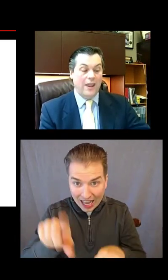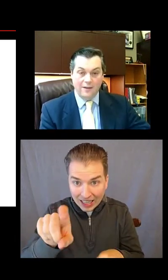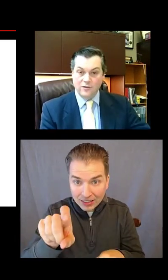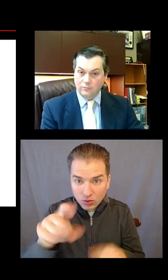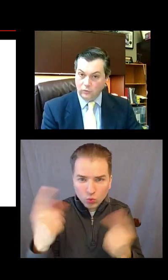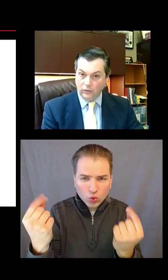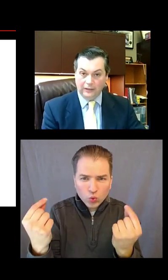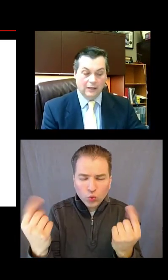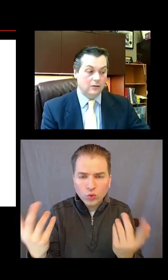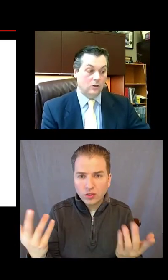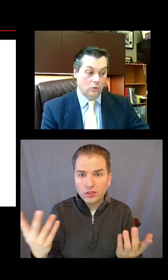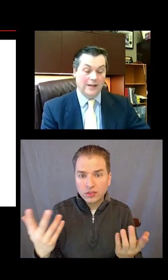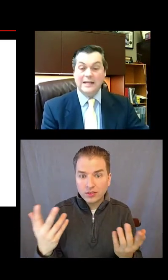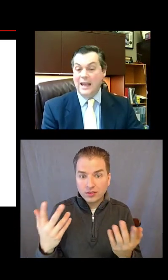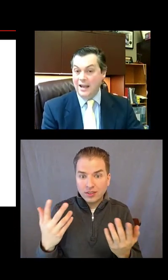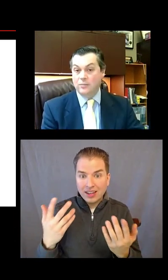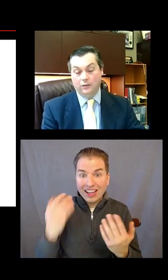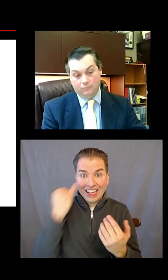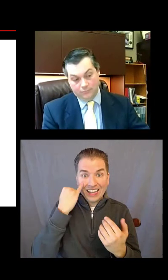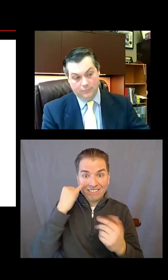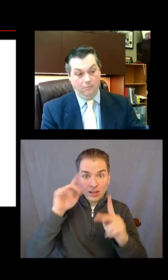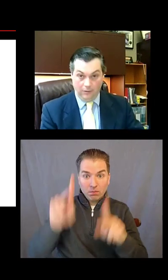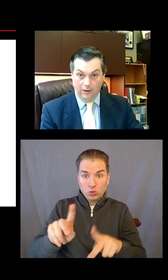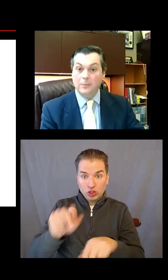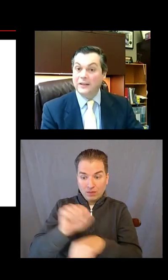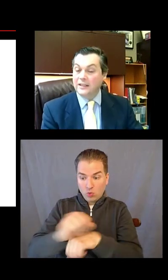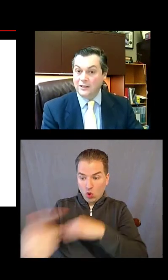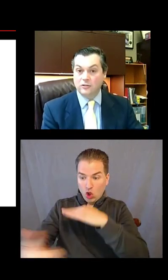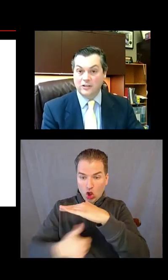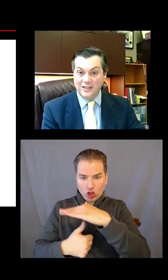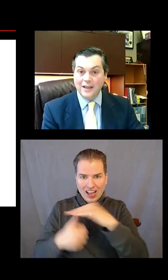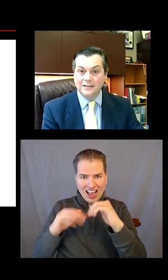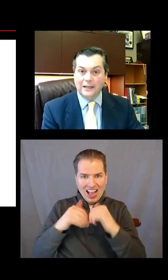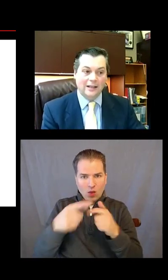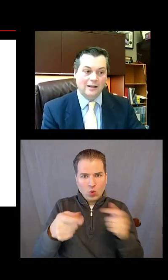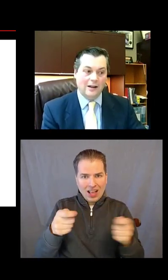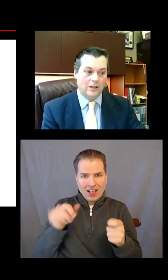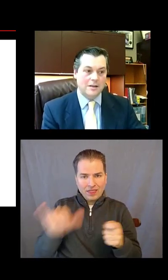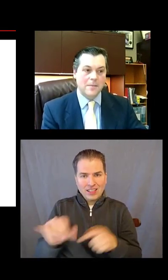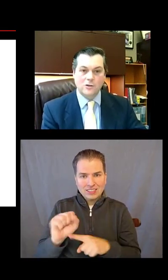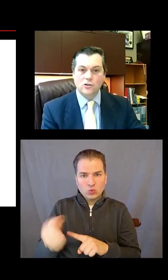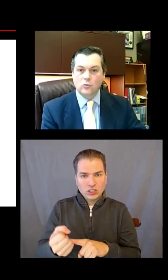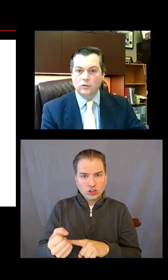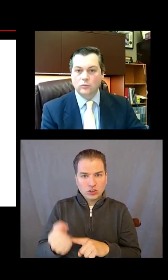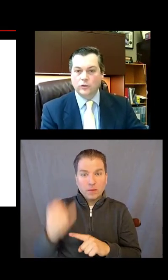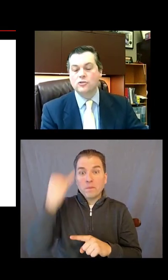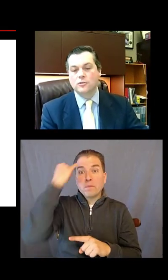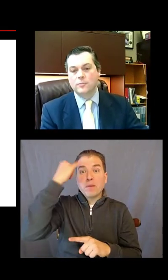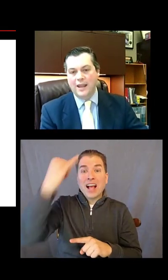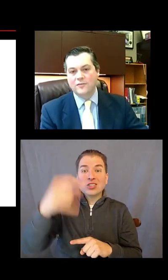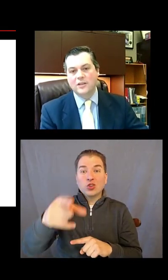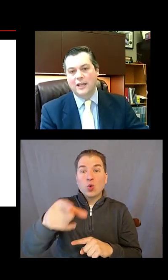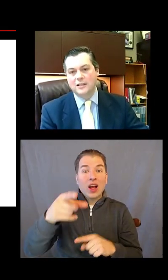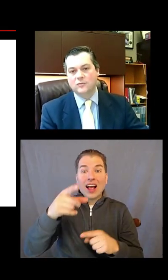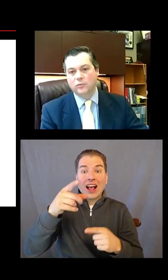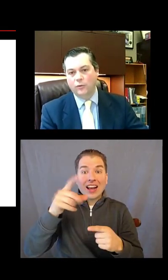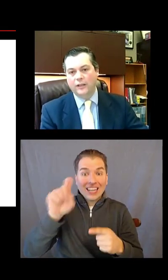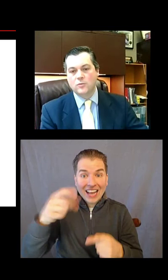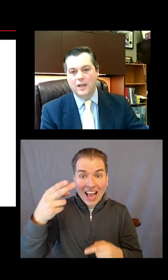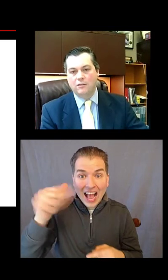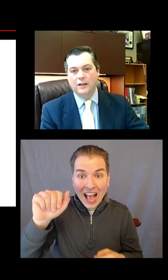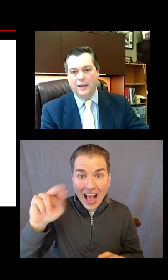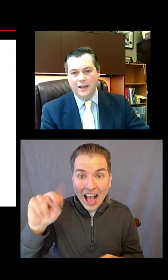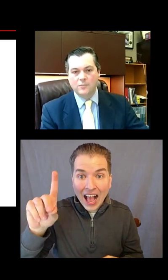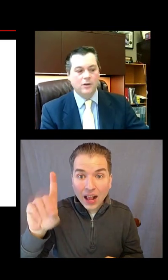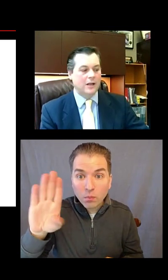Once you have an employee, do I need a handbook? Probably the answer is yes. I can't really imagine a world where you should be having lots of